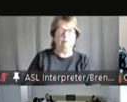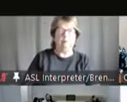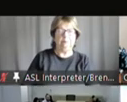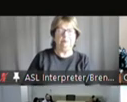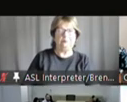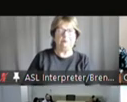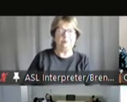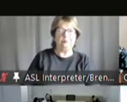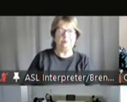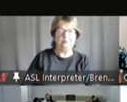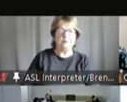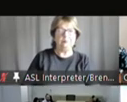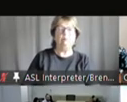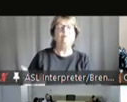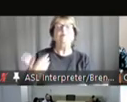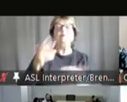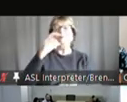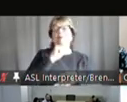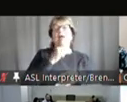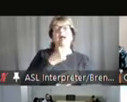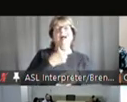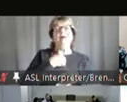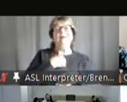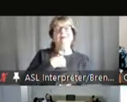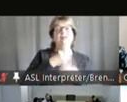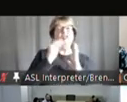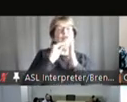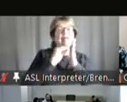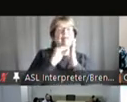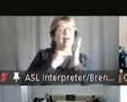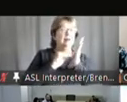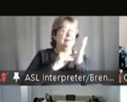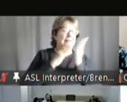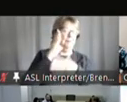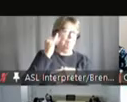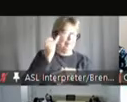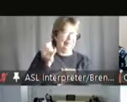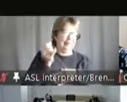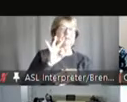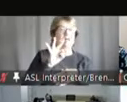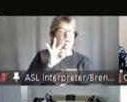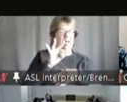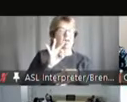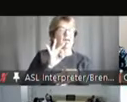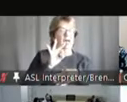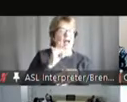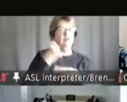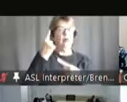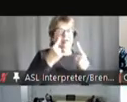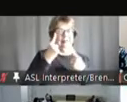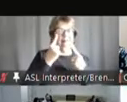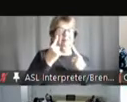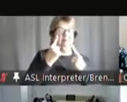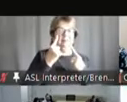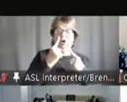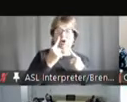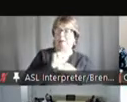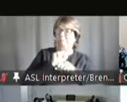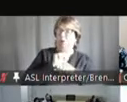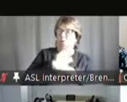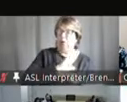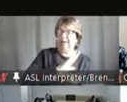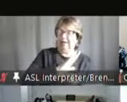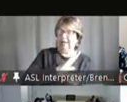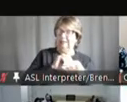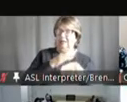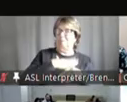So I guess I just kind of put down a few ideas that if we are in fact considered employees, it would be, in my mind,